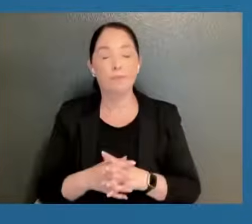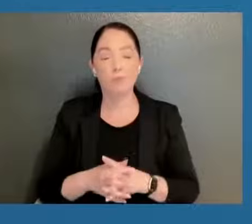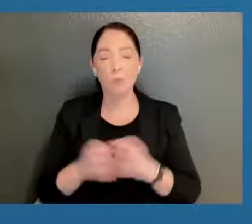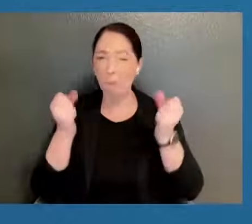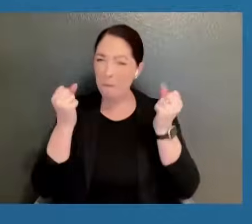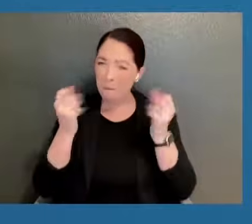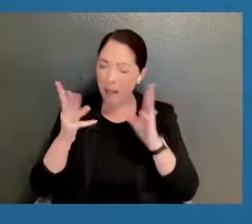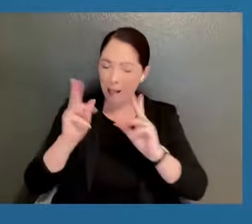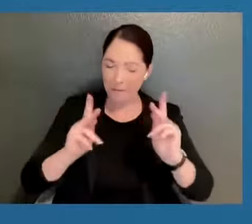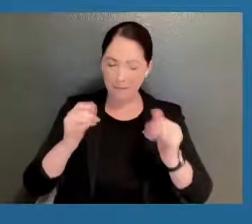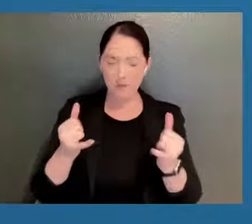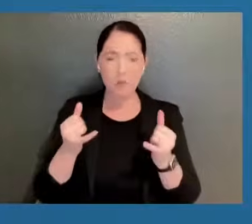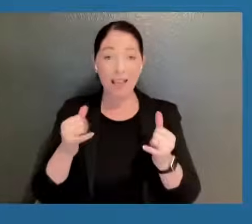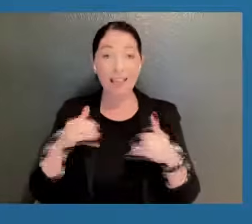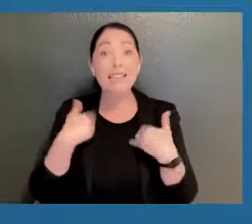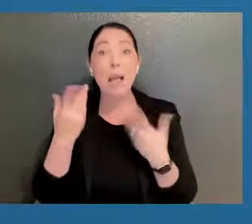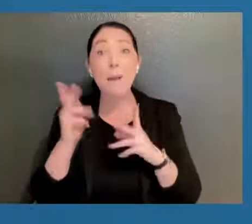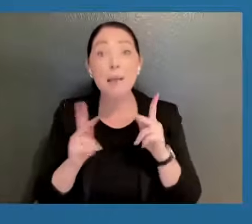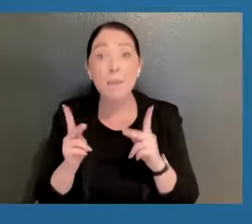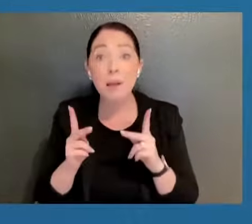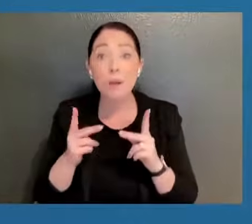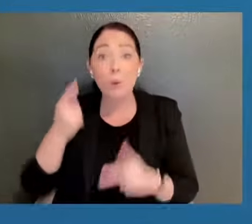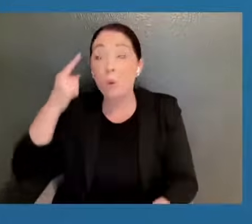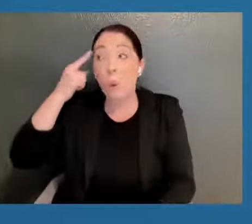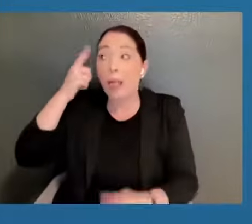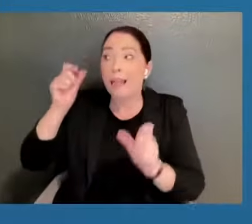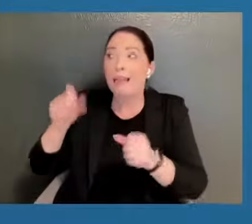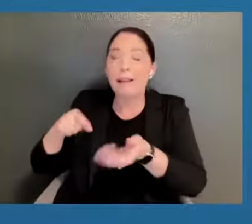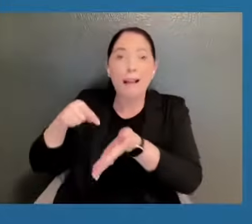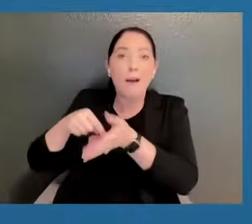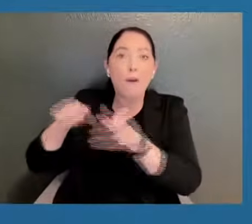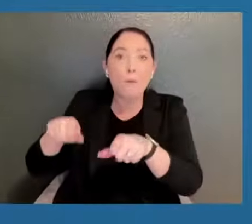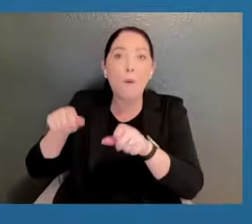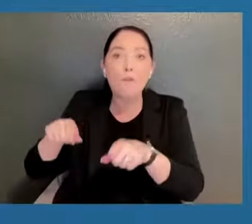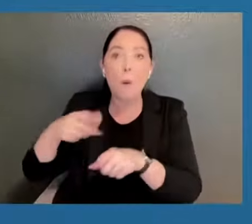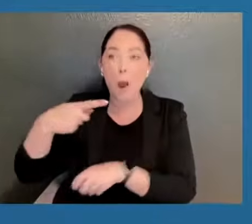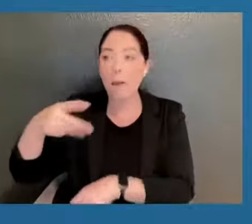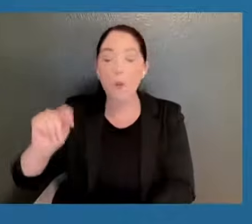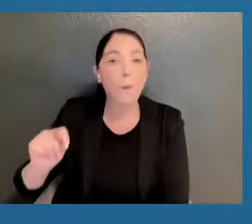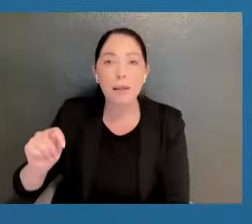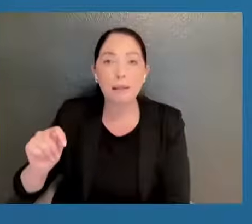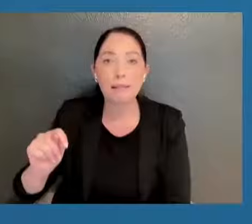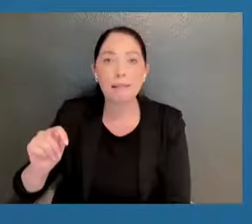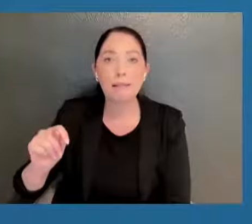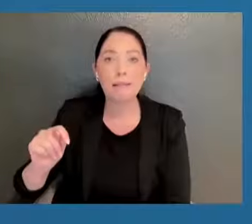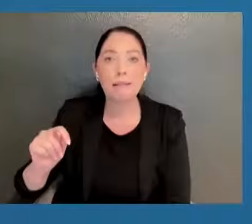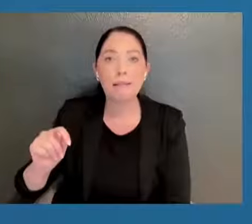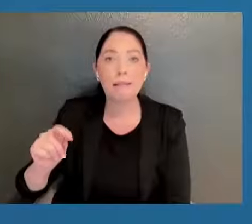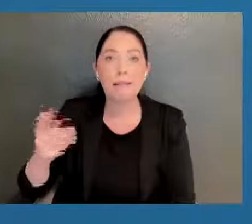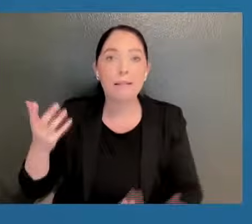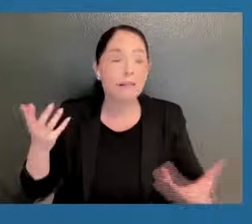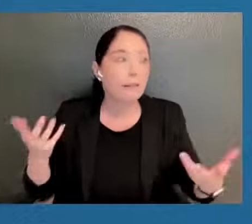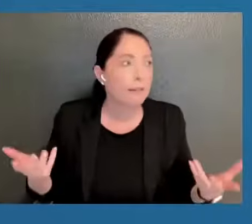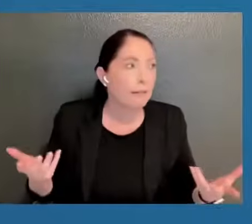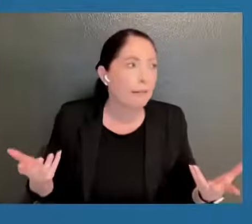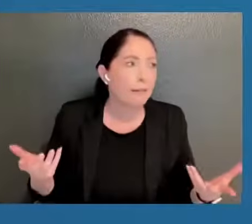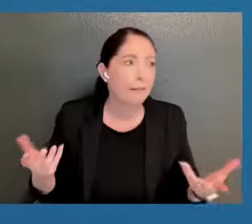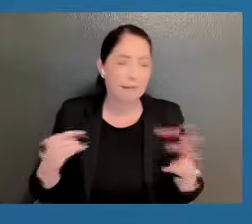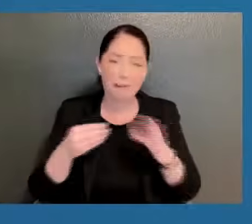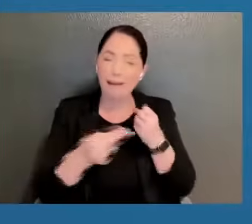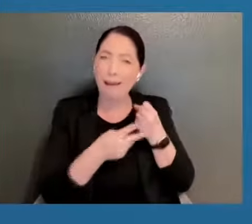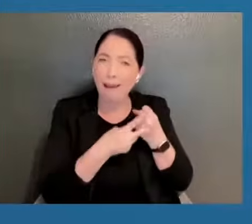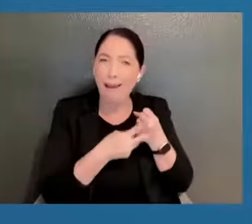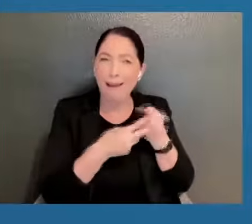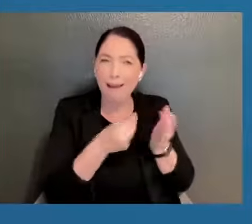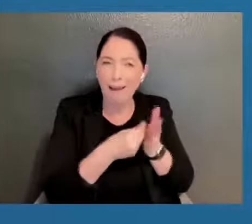people, aren't even sure they can afford an apartment and get out of their parents' house, much less be able to set aside all the money they